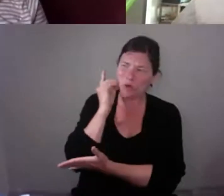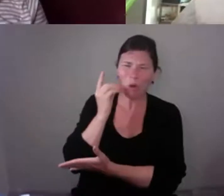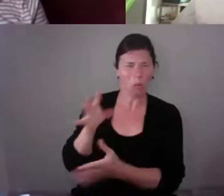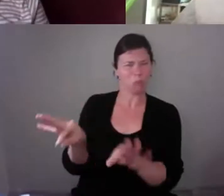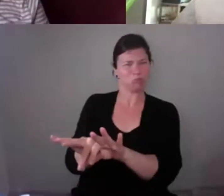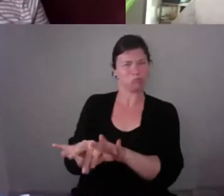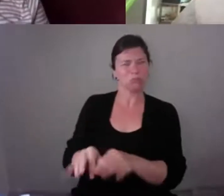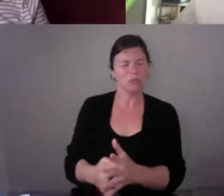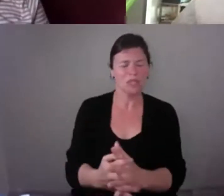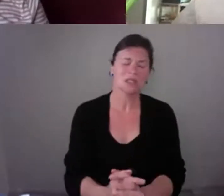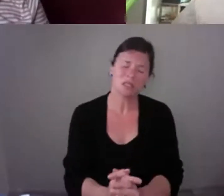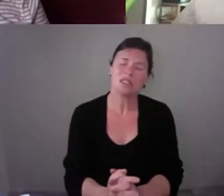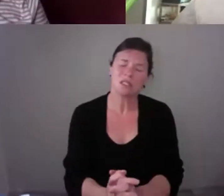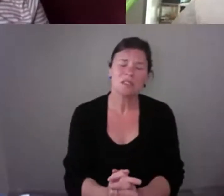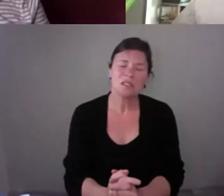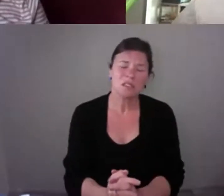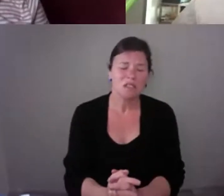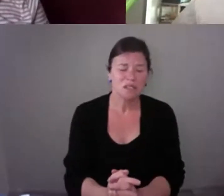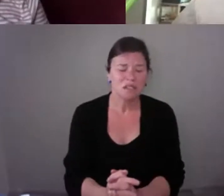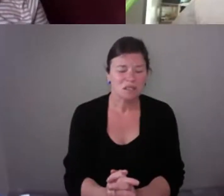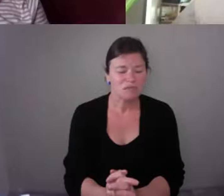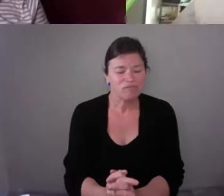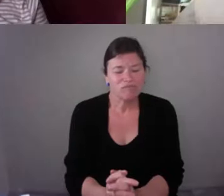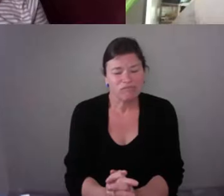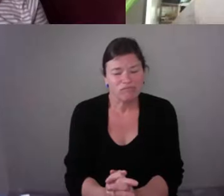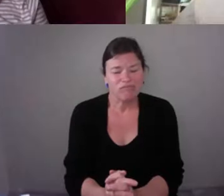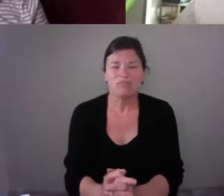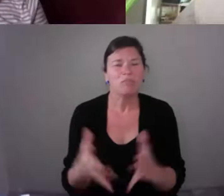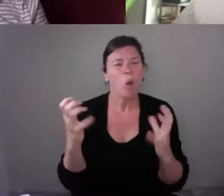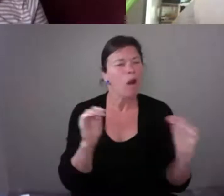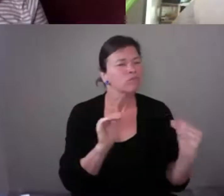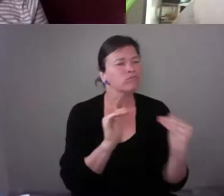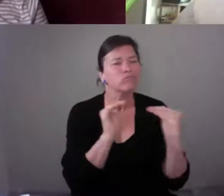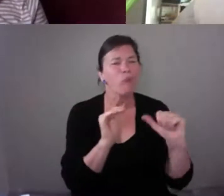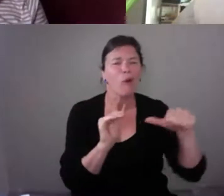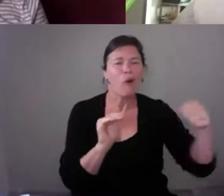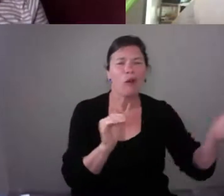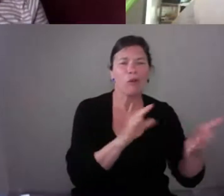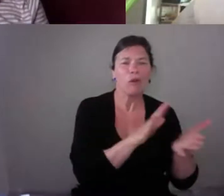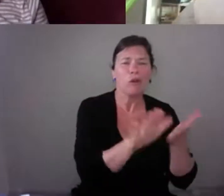kind of kind of like kind of like any other college student.